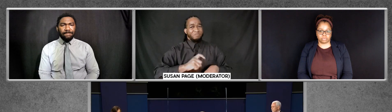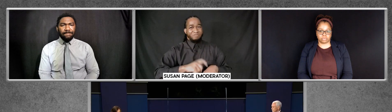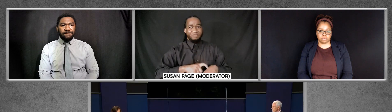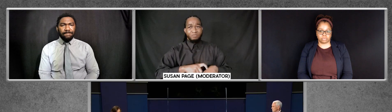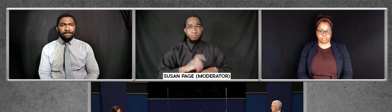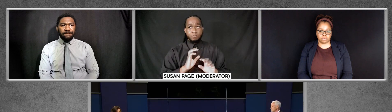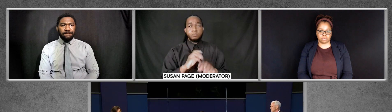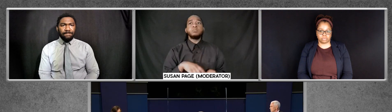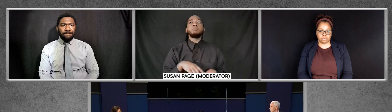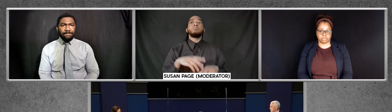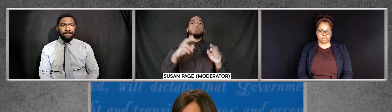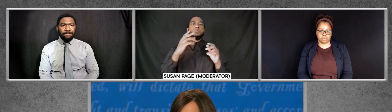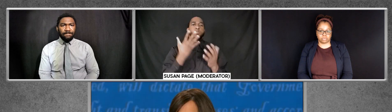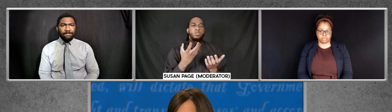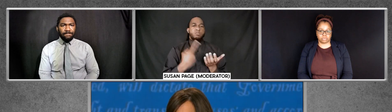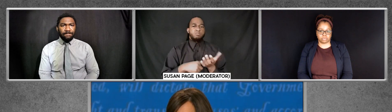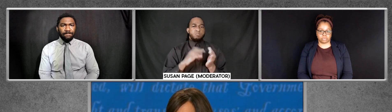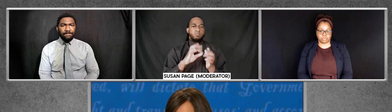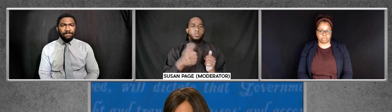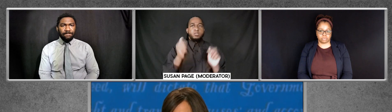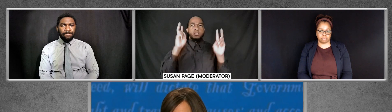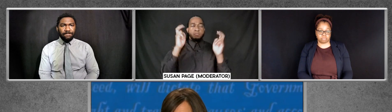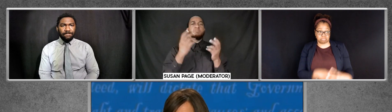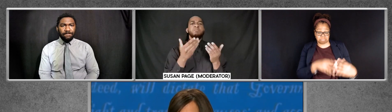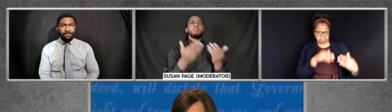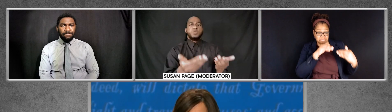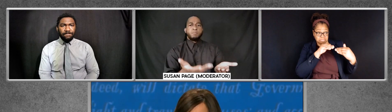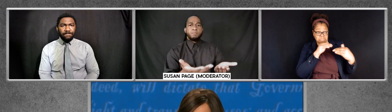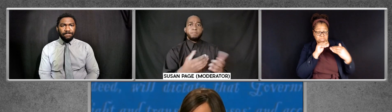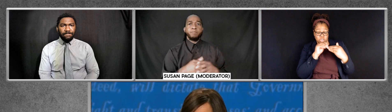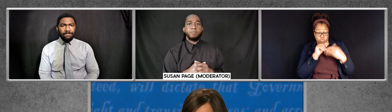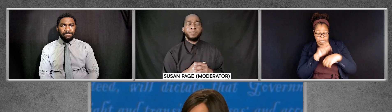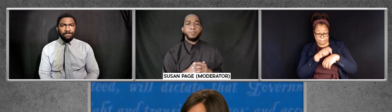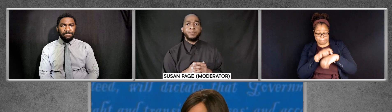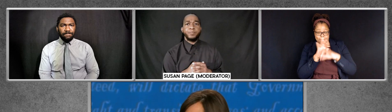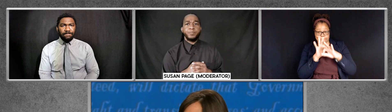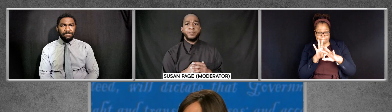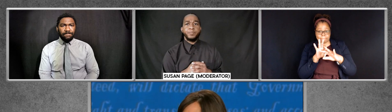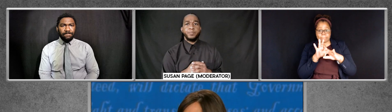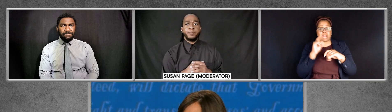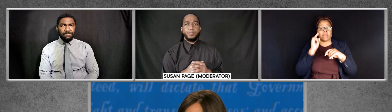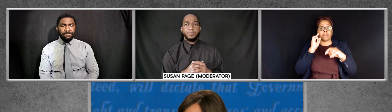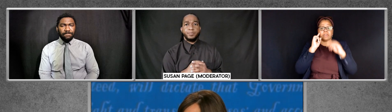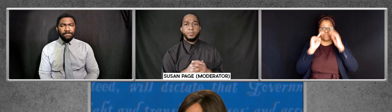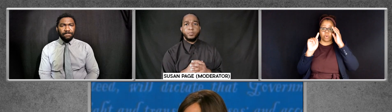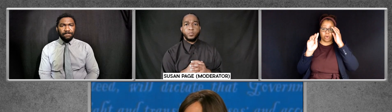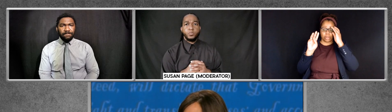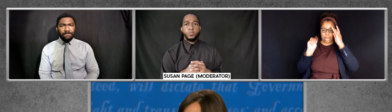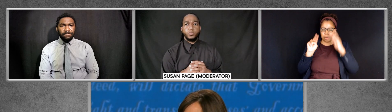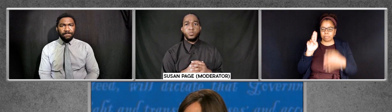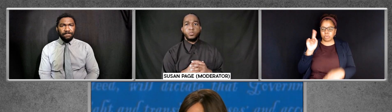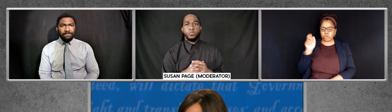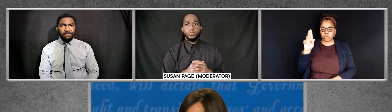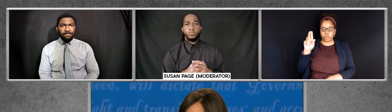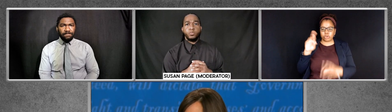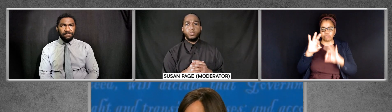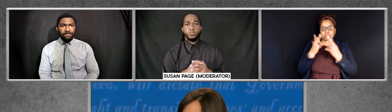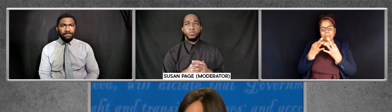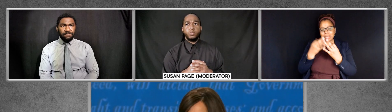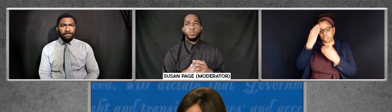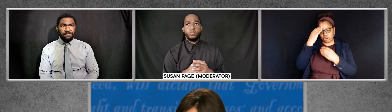like equal time. Yes. Thank you. Please go ahead. First of all, to the Mueller family, I know about your daughter's